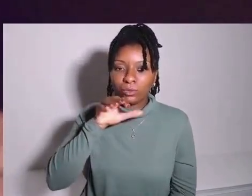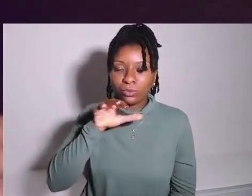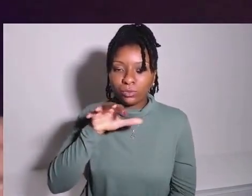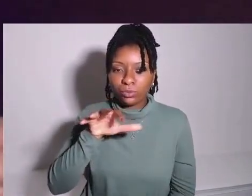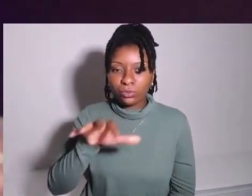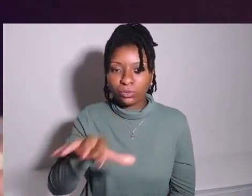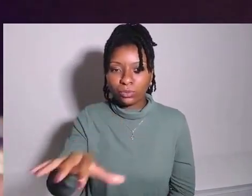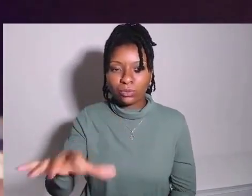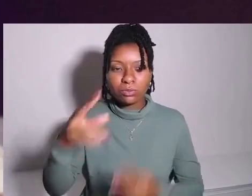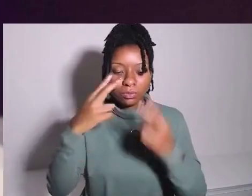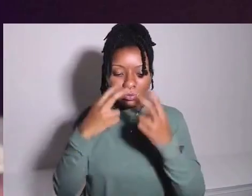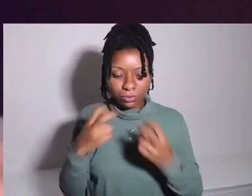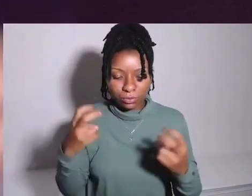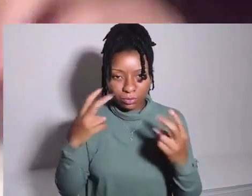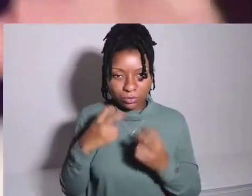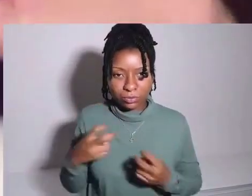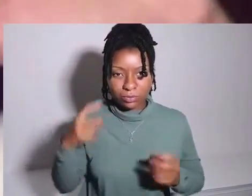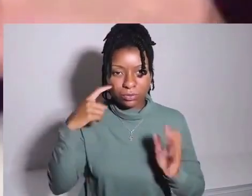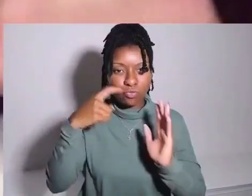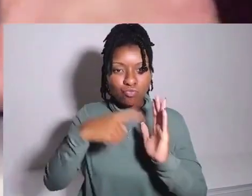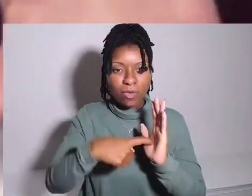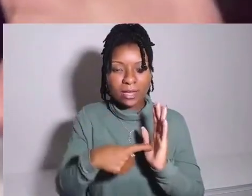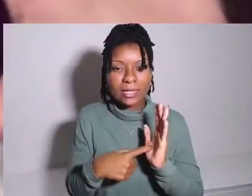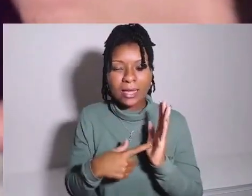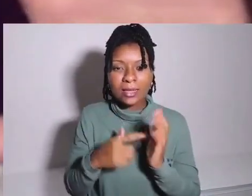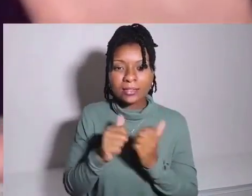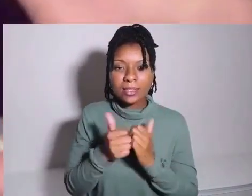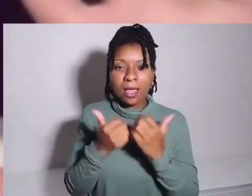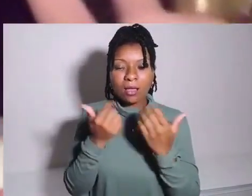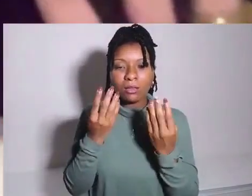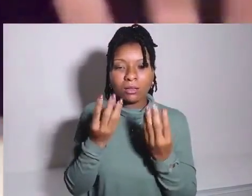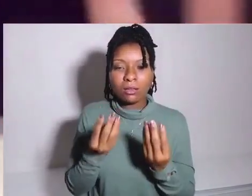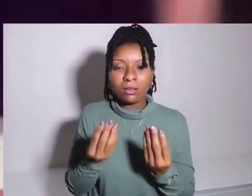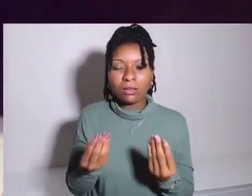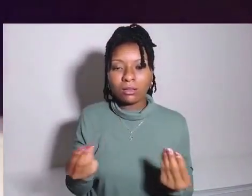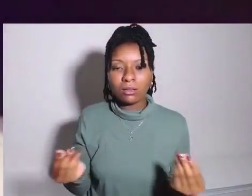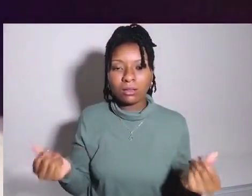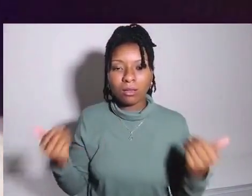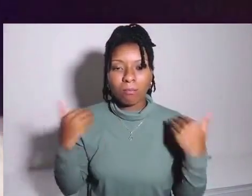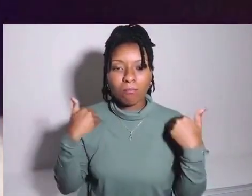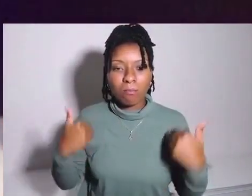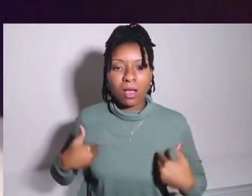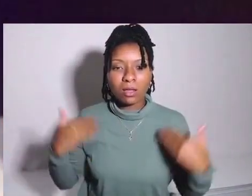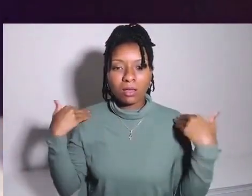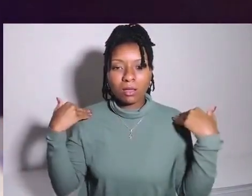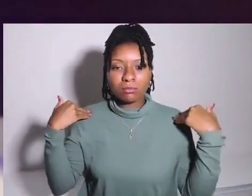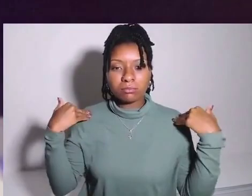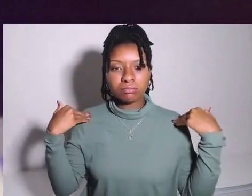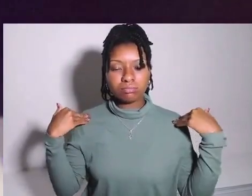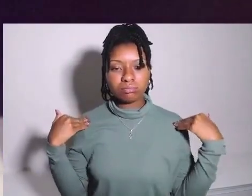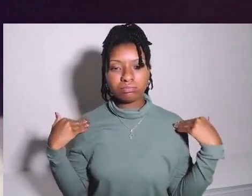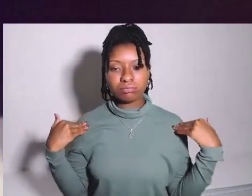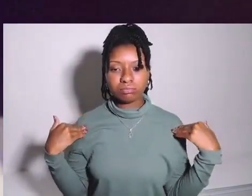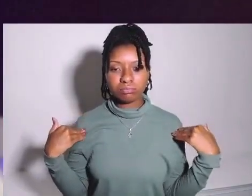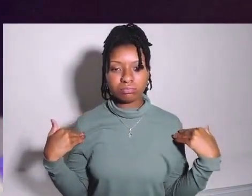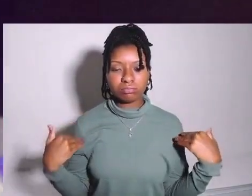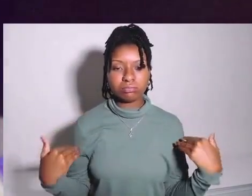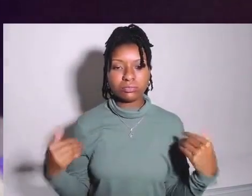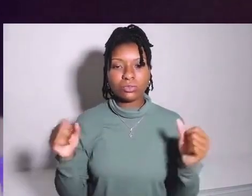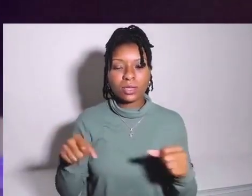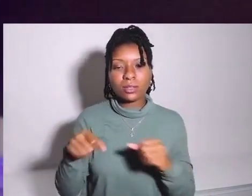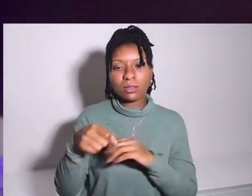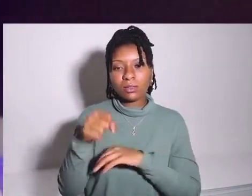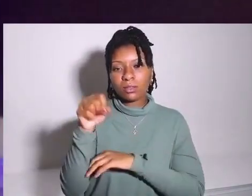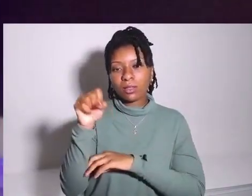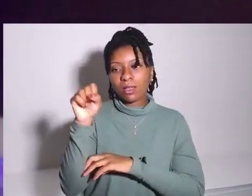your shoulders dropping? Are your hands unfurling? Are you able to lean all the way back wherever you